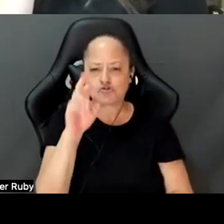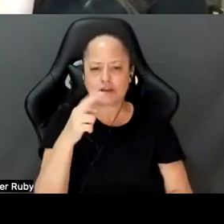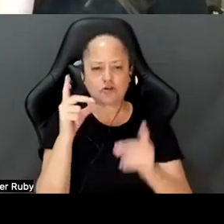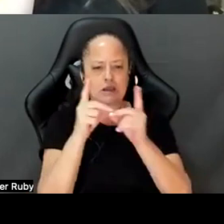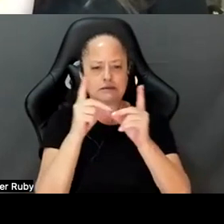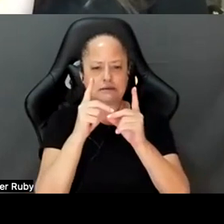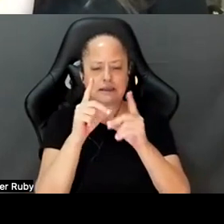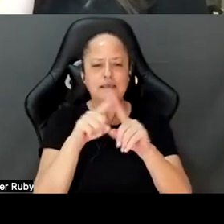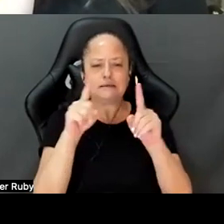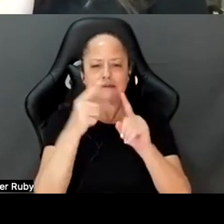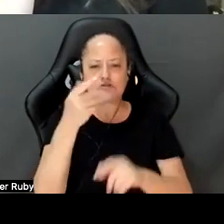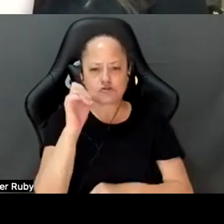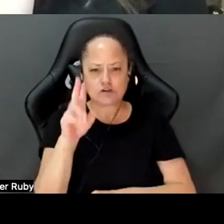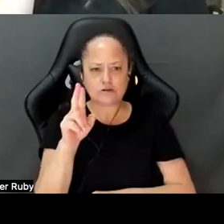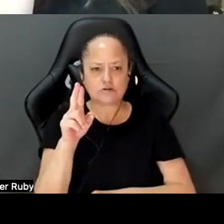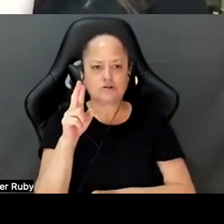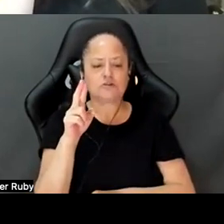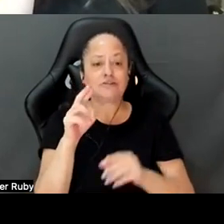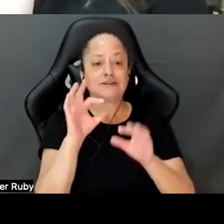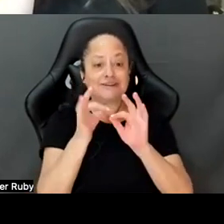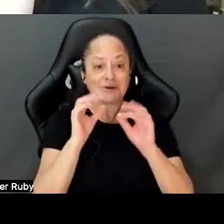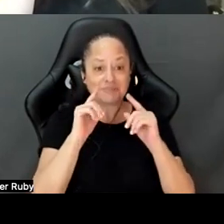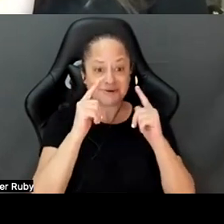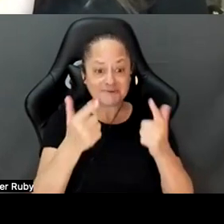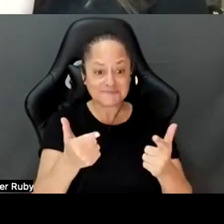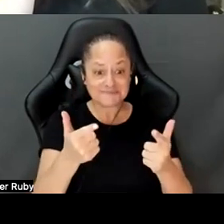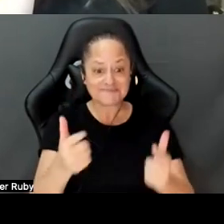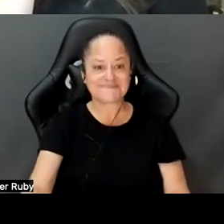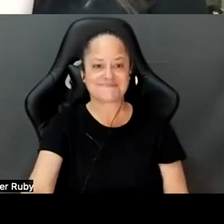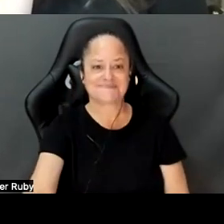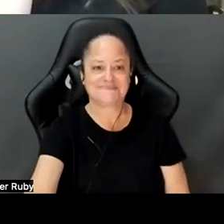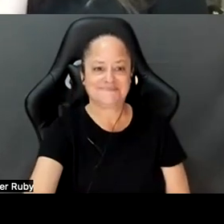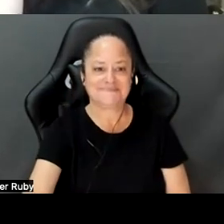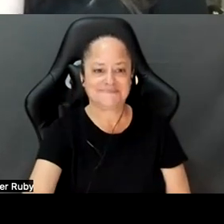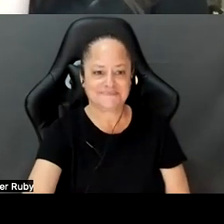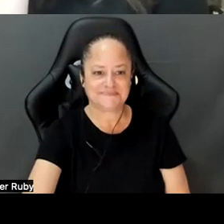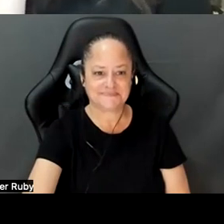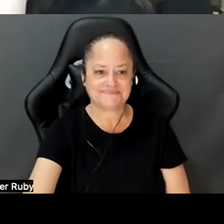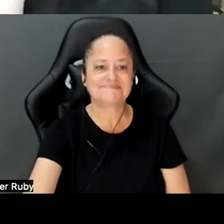the genders. I'm here for it. So yeah, but